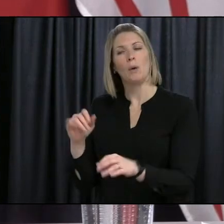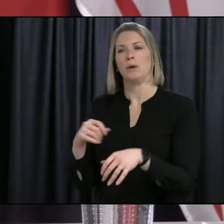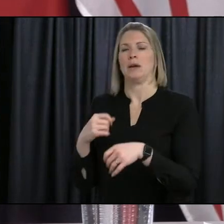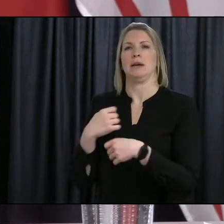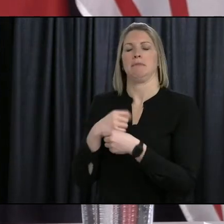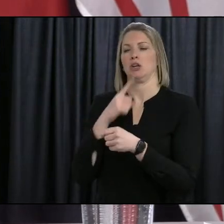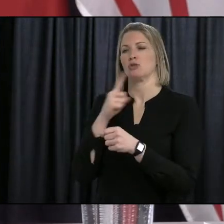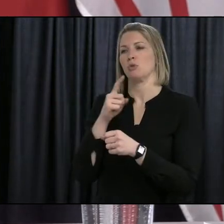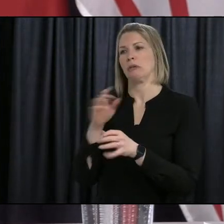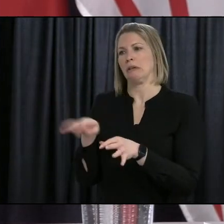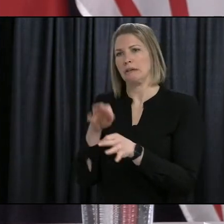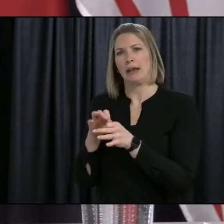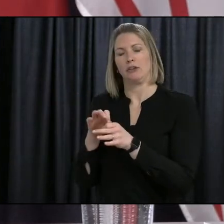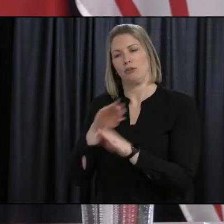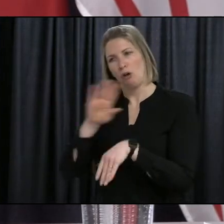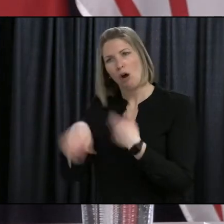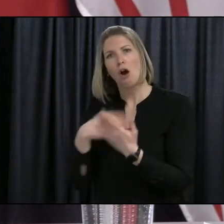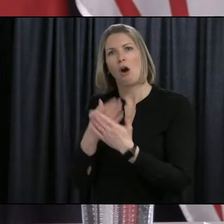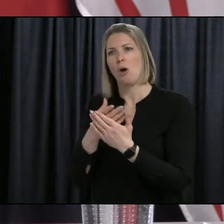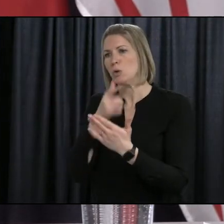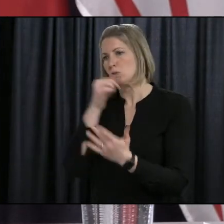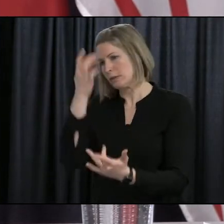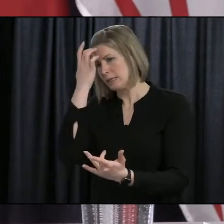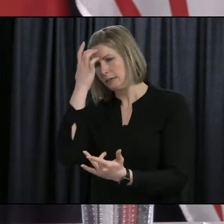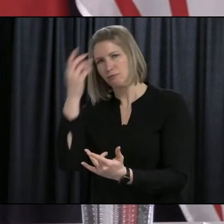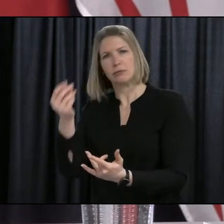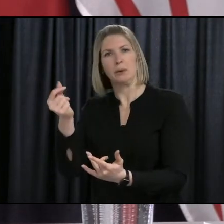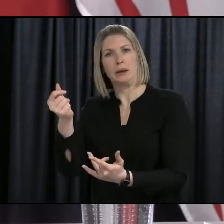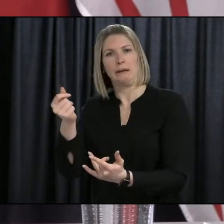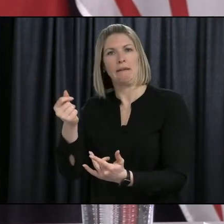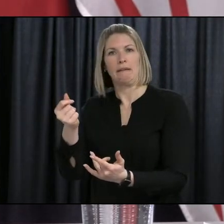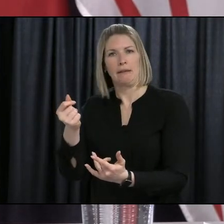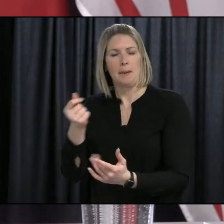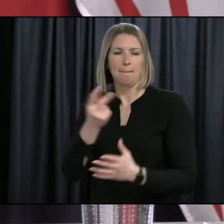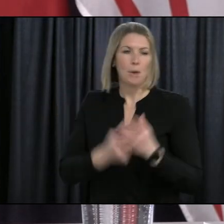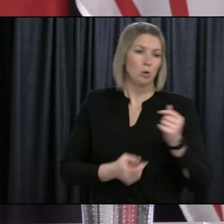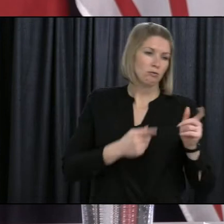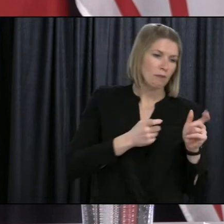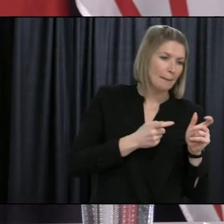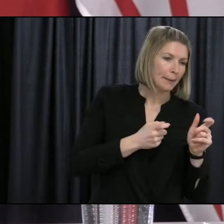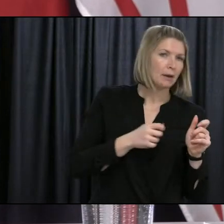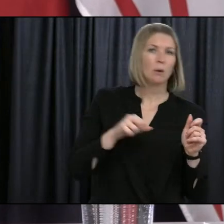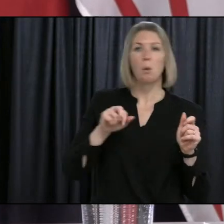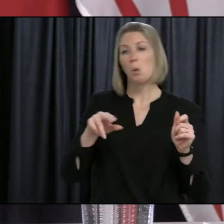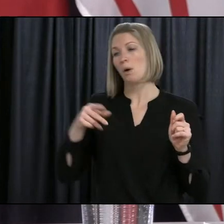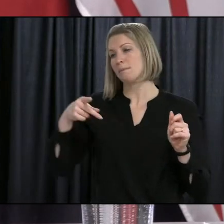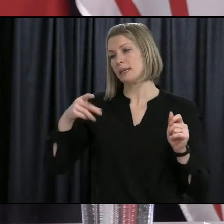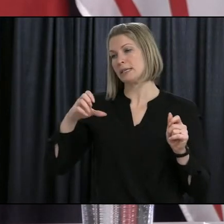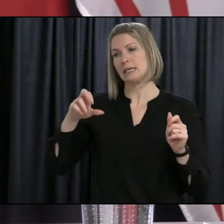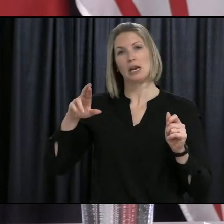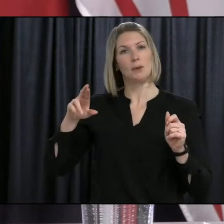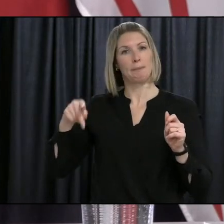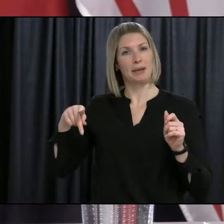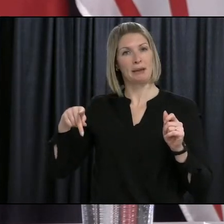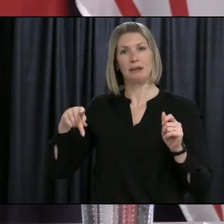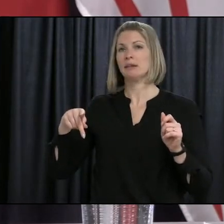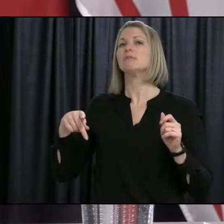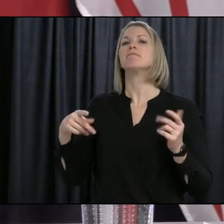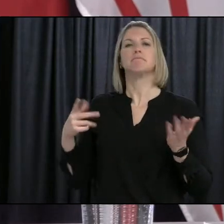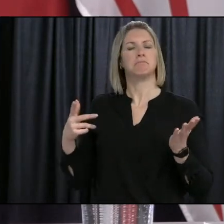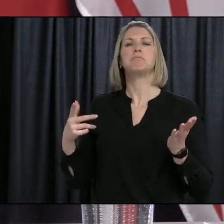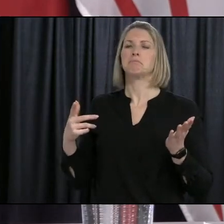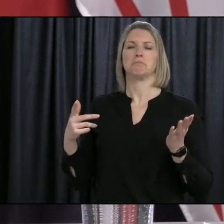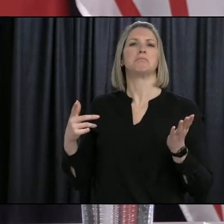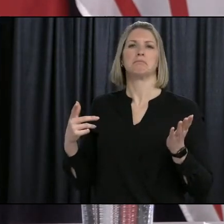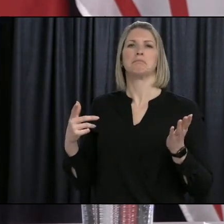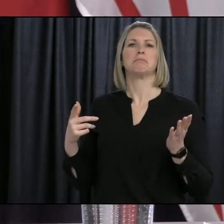we know that the variant picks up on PCR and rapid tests like the other normal COVID variants. So those